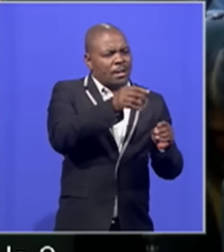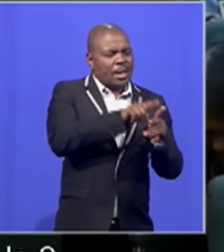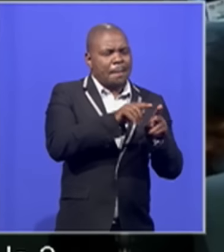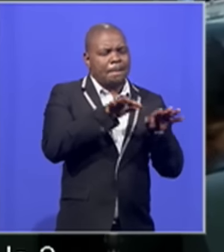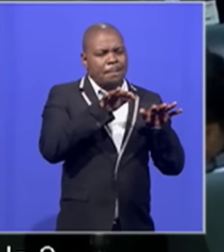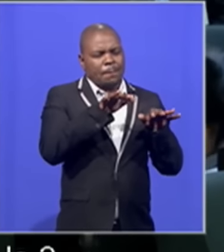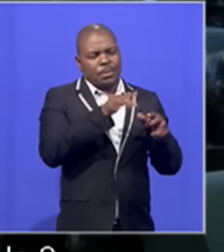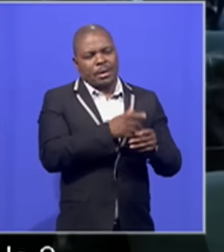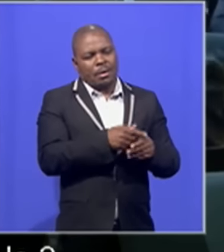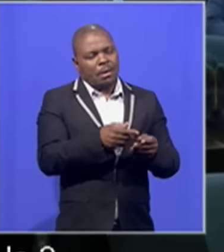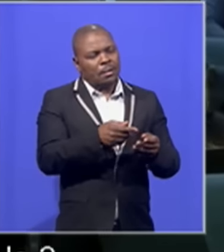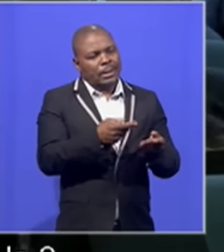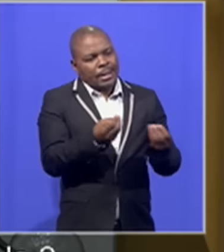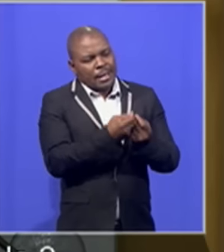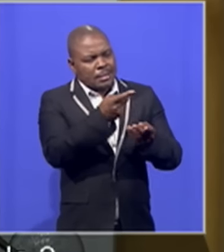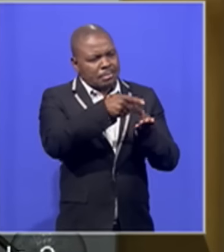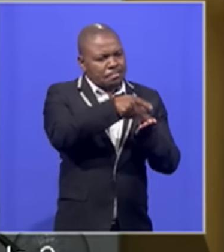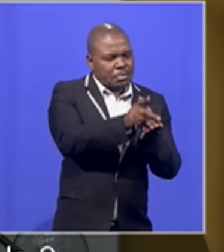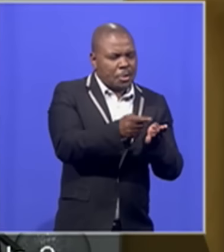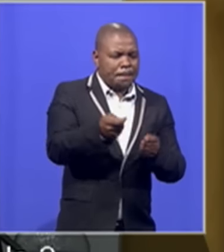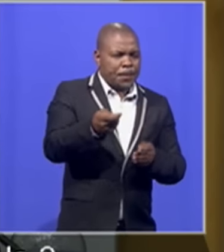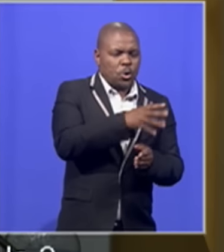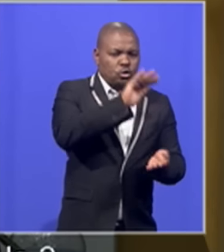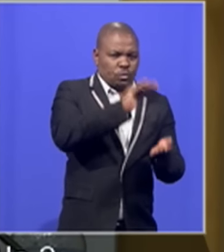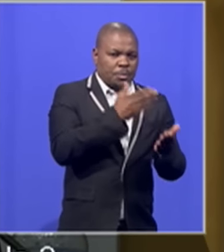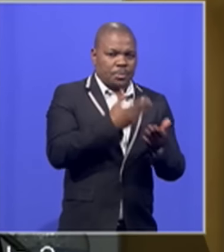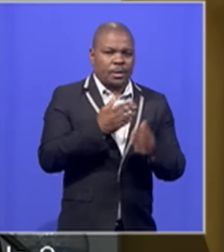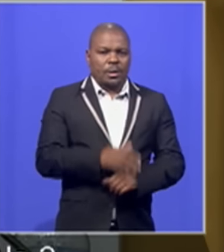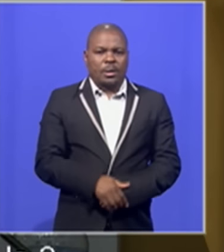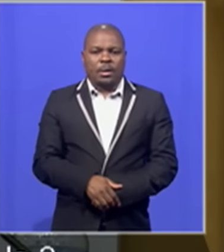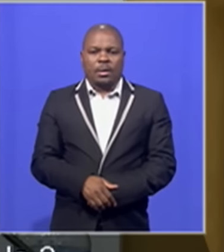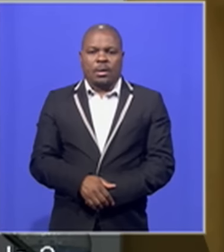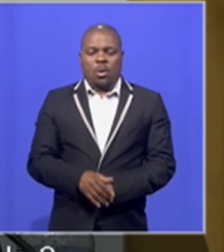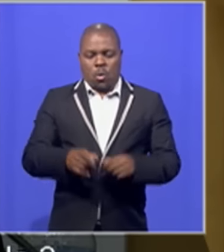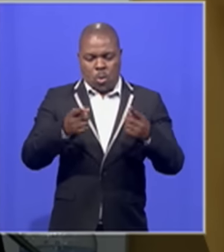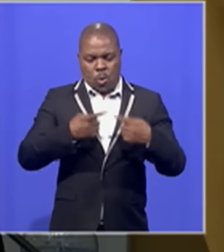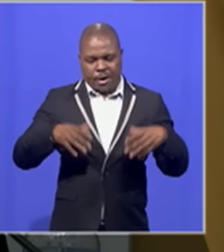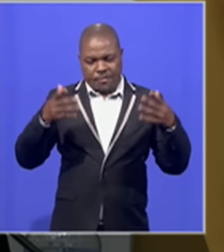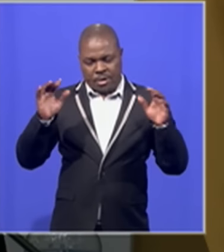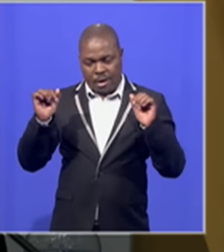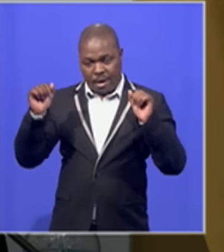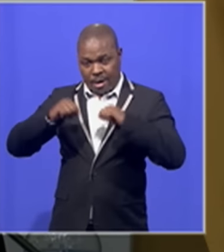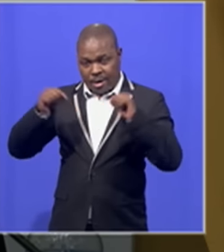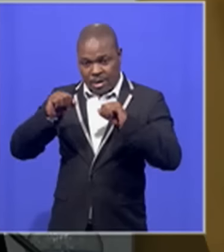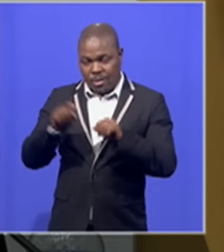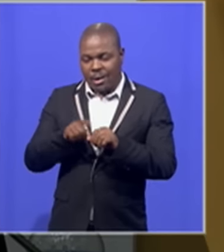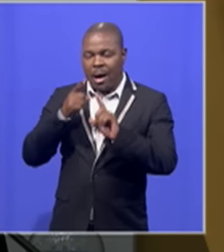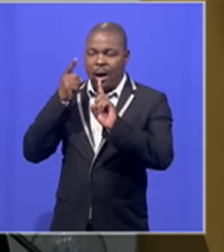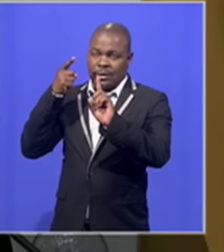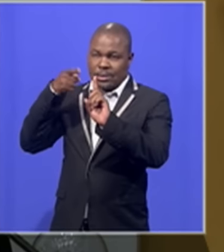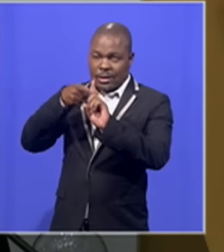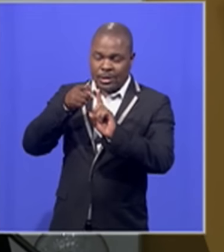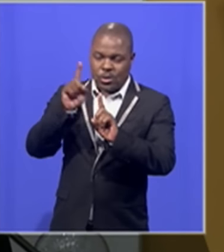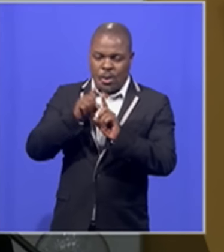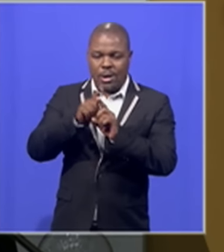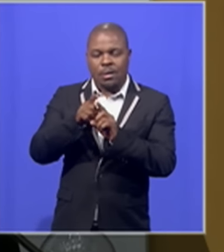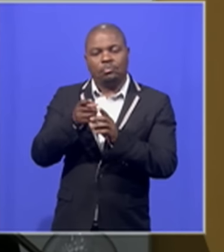le ditshenyegelo tsa dikadimo. Minister and I have agreed on an inflation target of